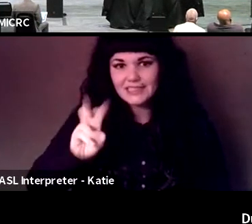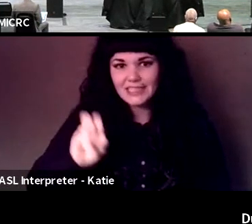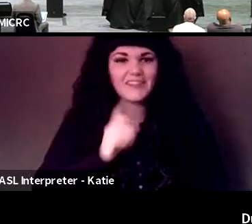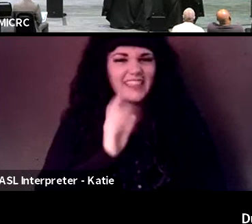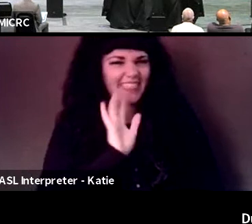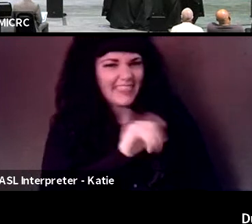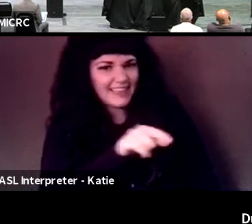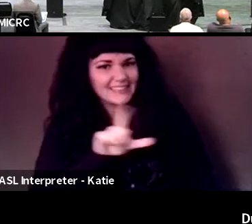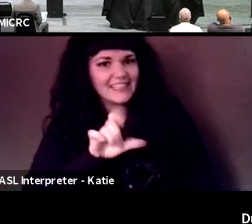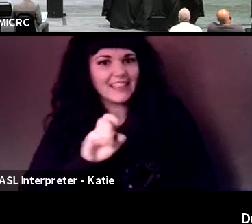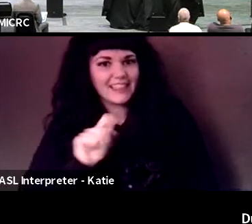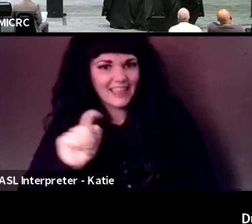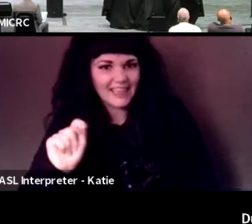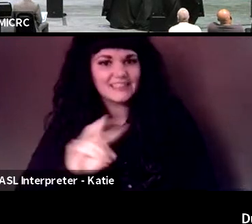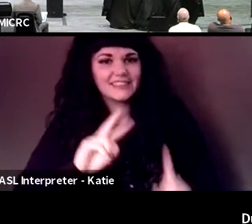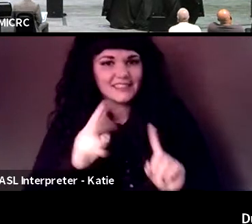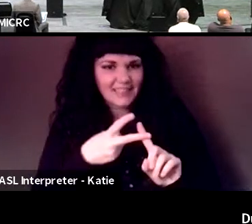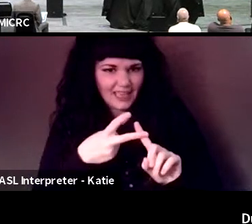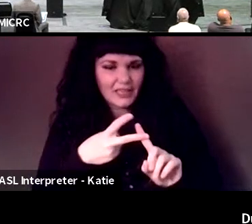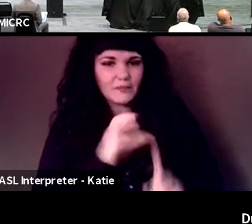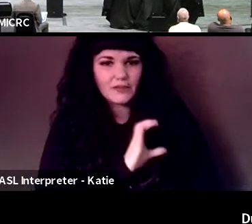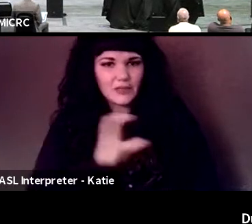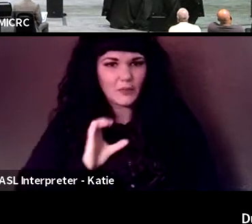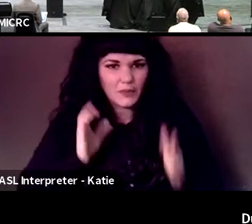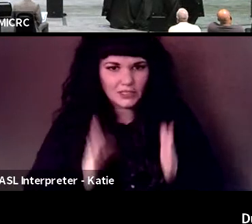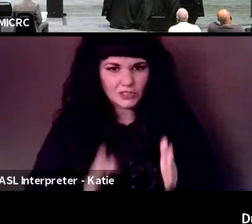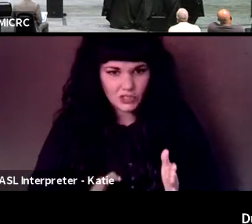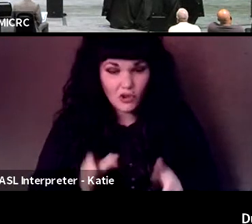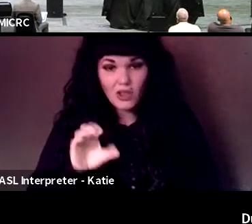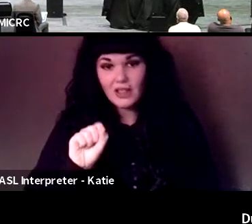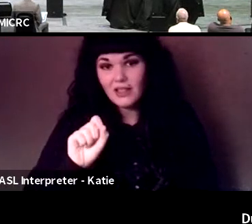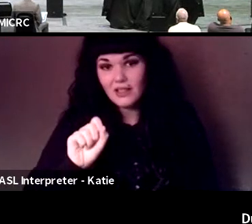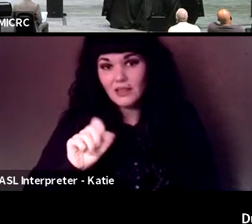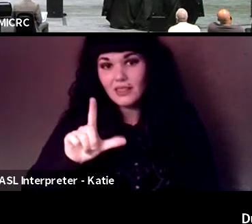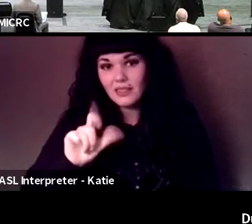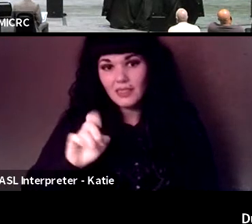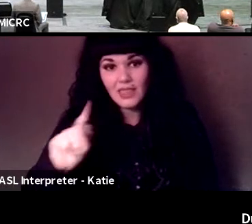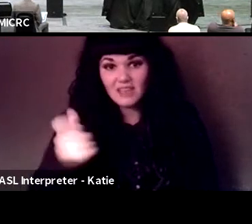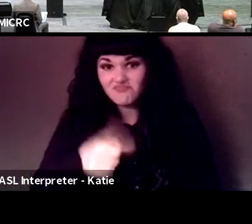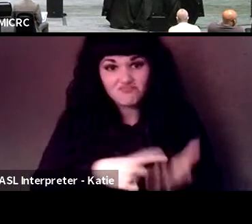Second made by Commissioner Lett. Is there any discussion or debate on the motion?